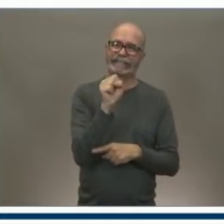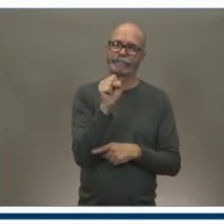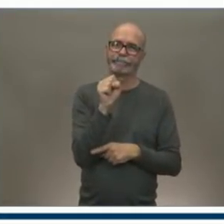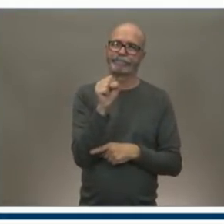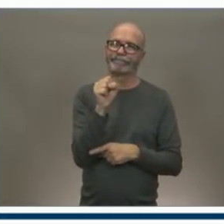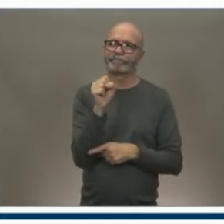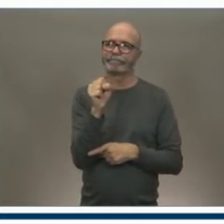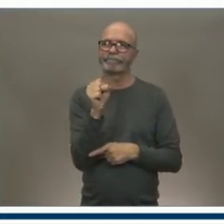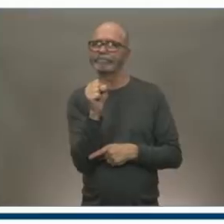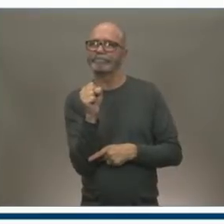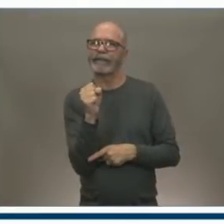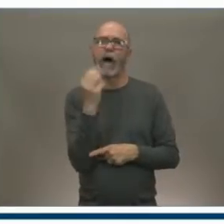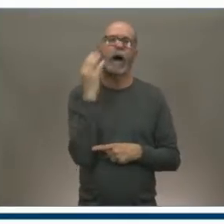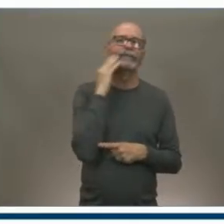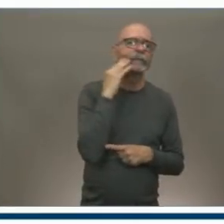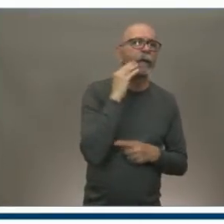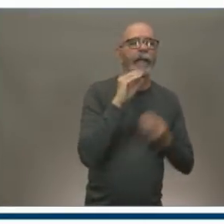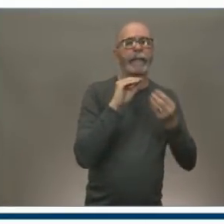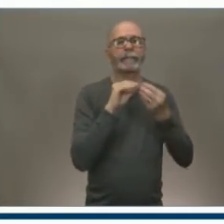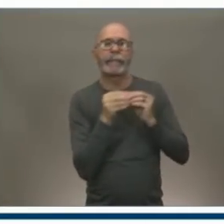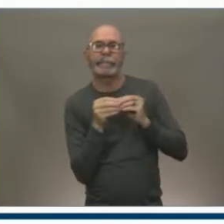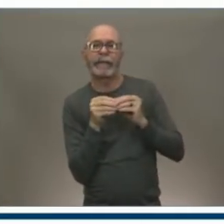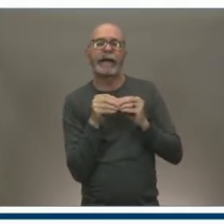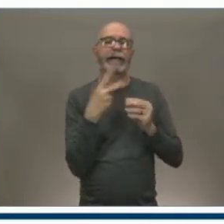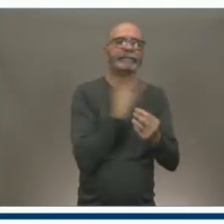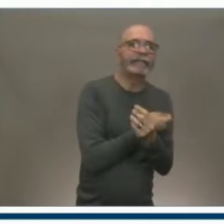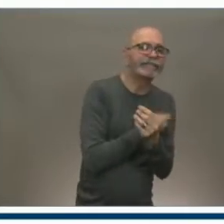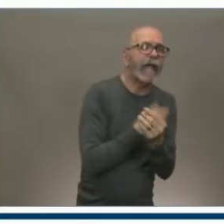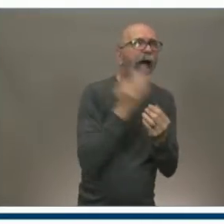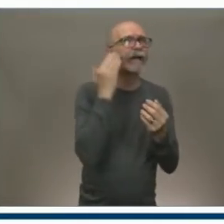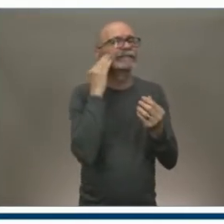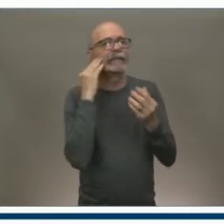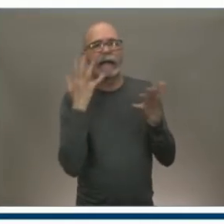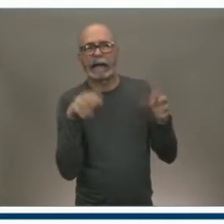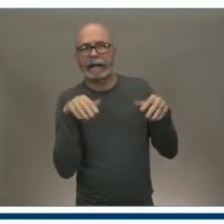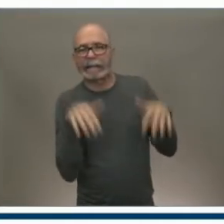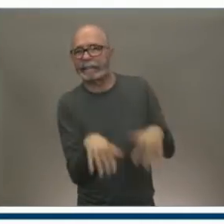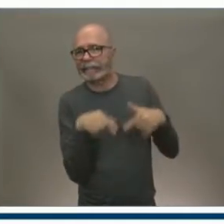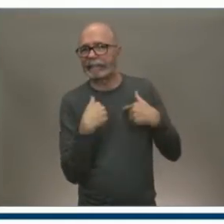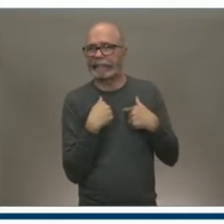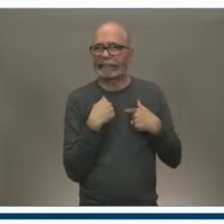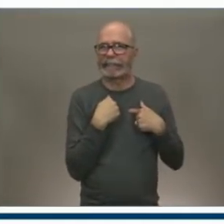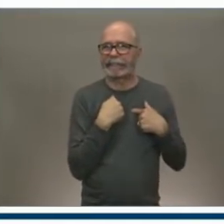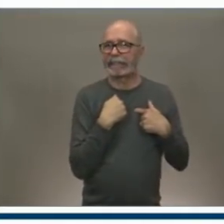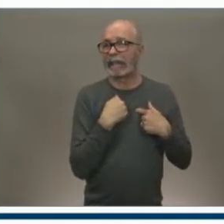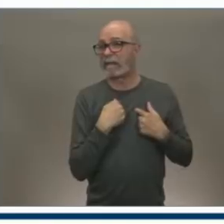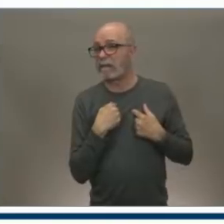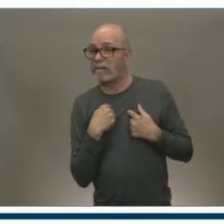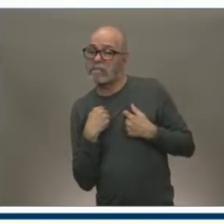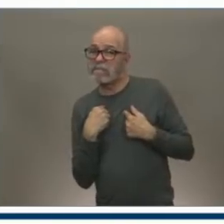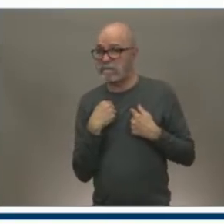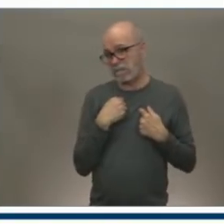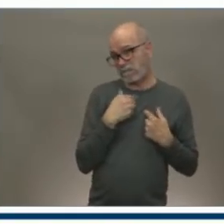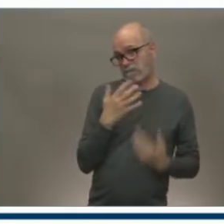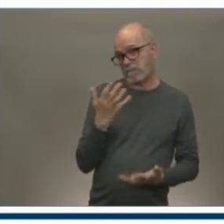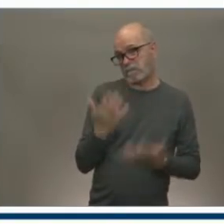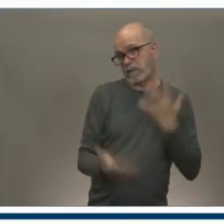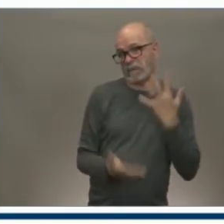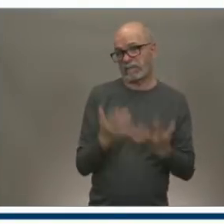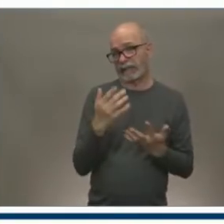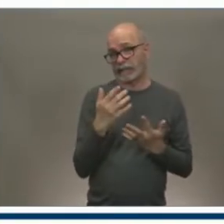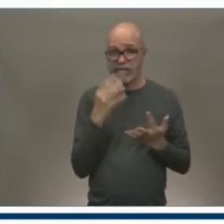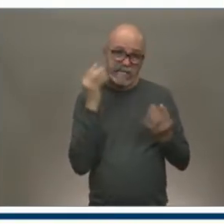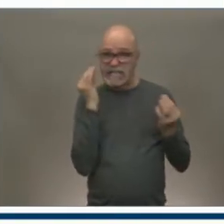like yet beyond ballpark. But are you thinking about, or is there some sort of planning